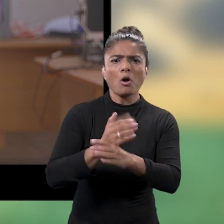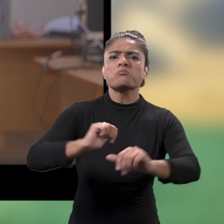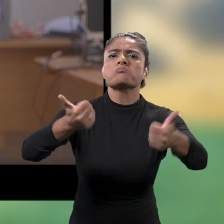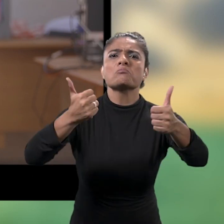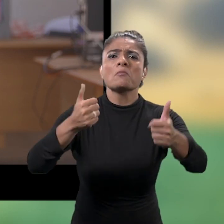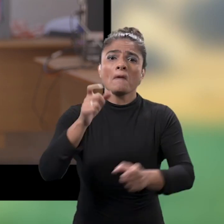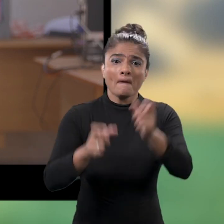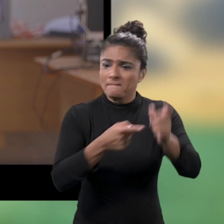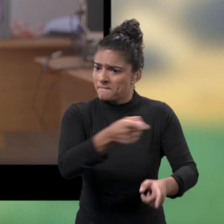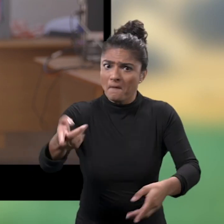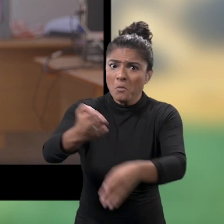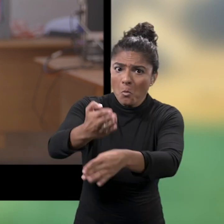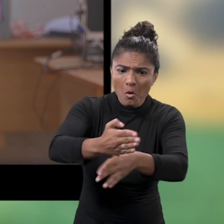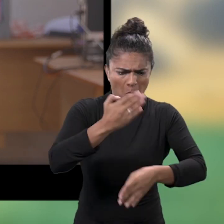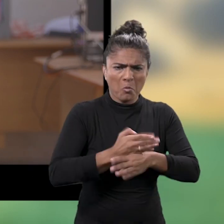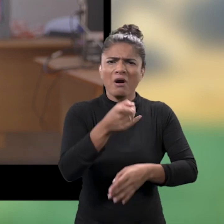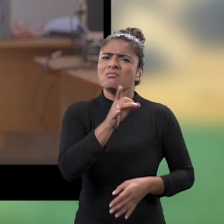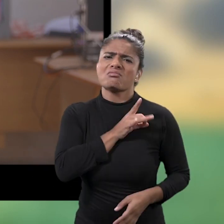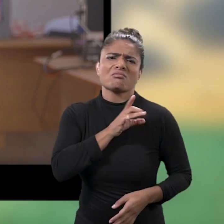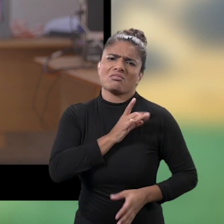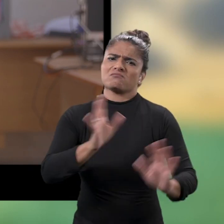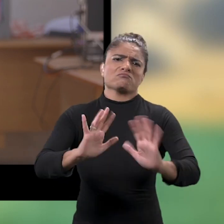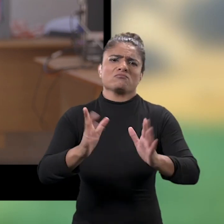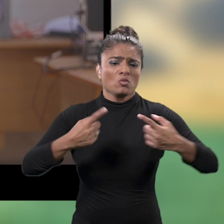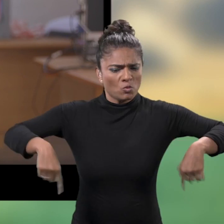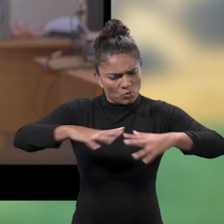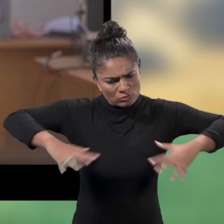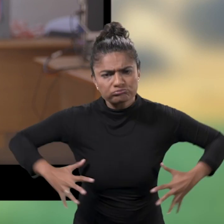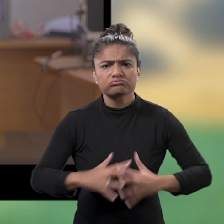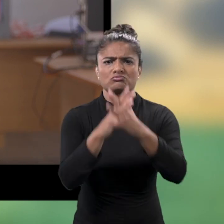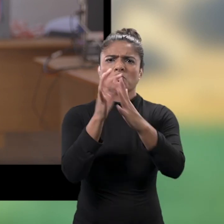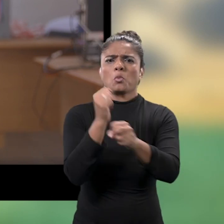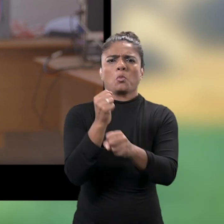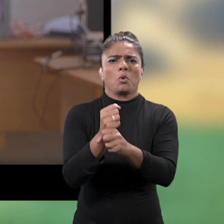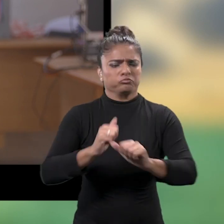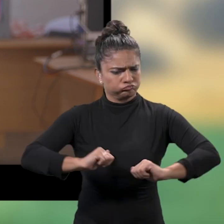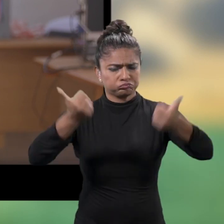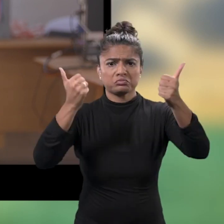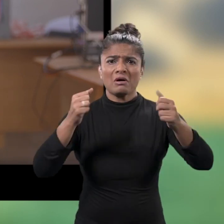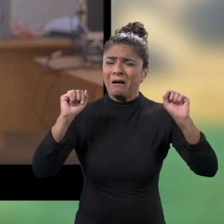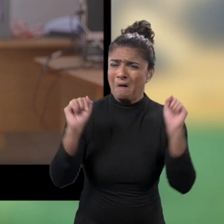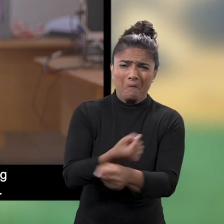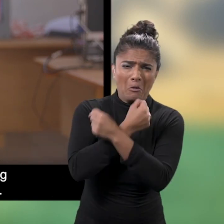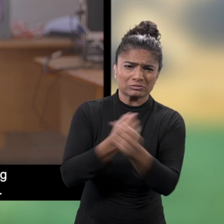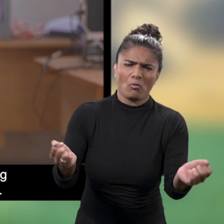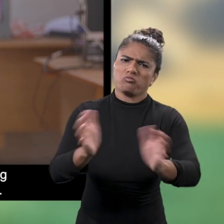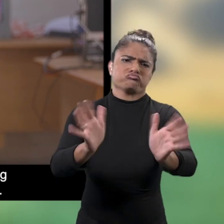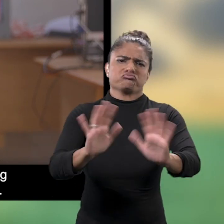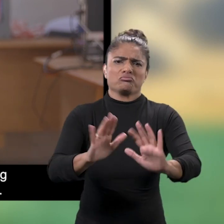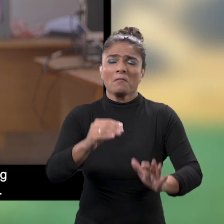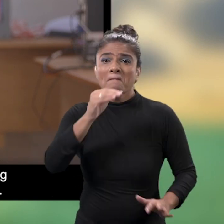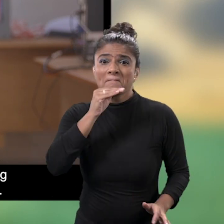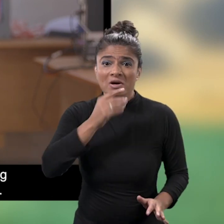nginabantu ababerekako, asimusuzithuka, asiberegeni, sizokhona. Akubhali, akutsho ukuthi